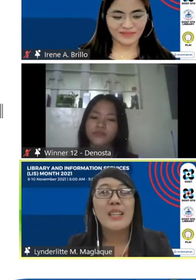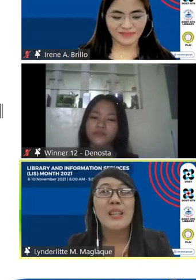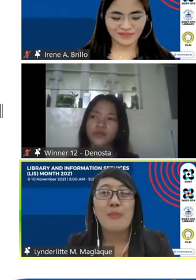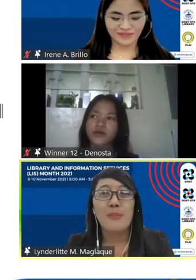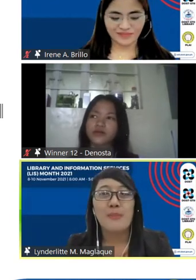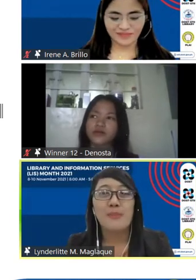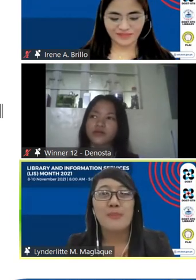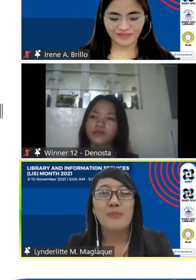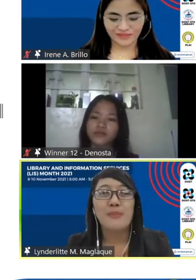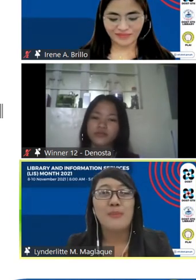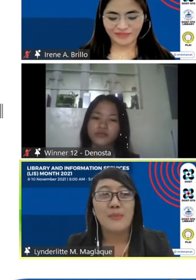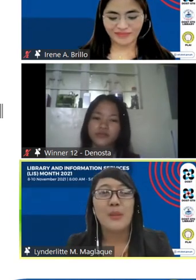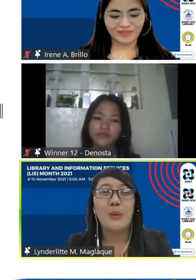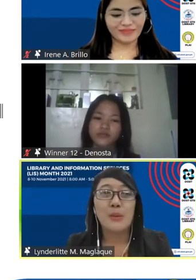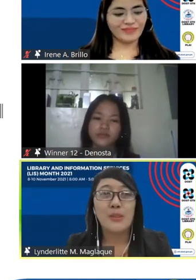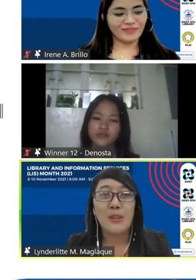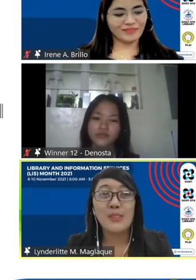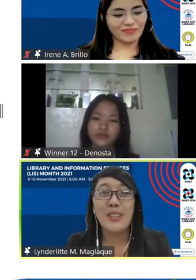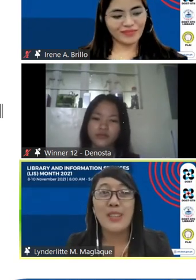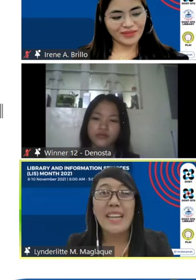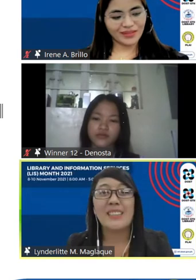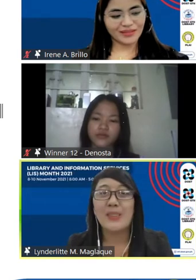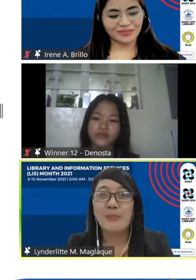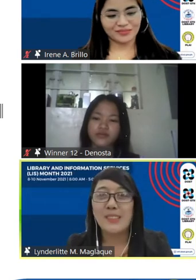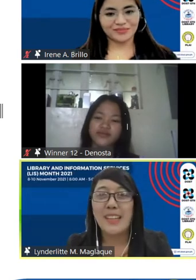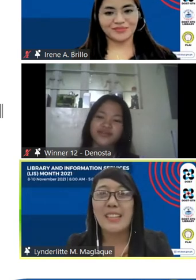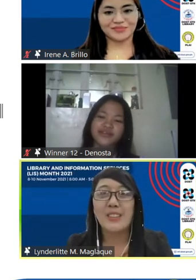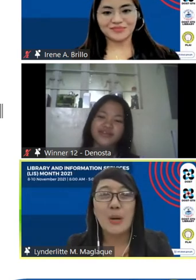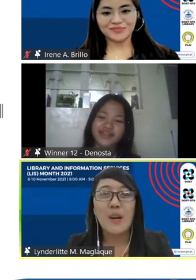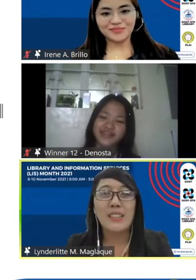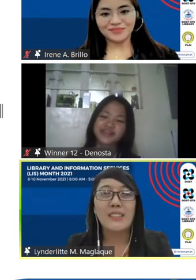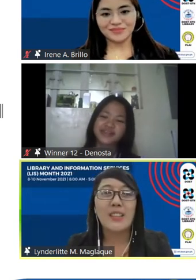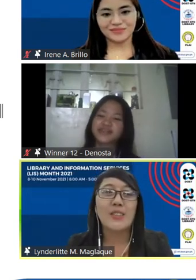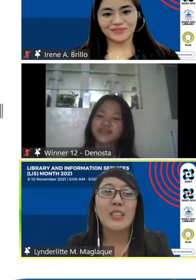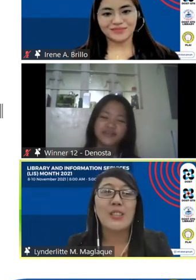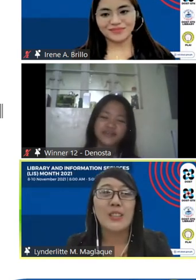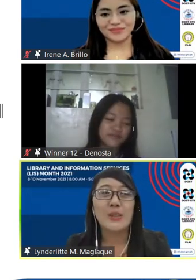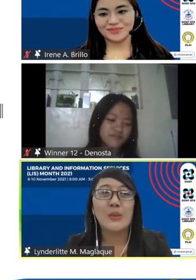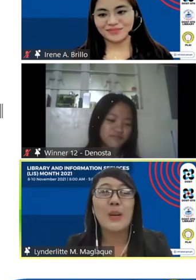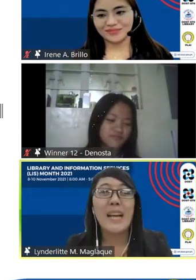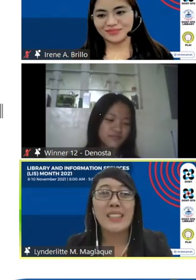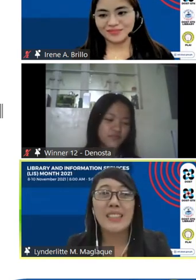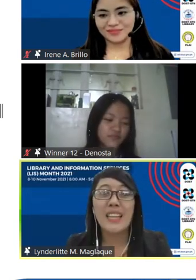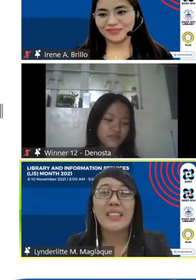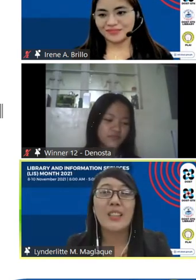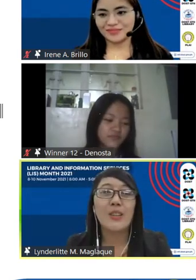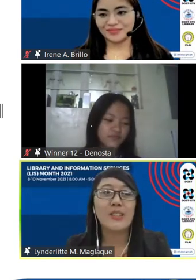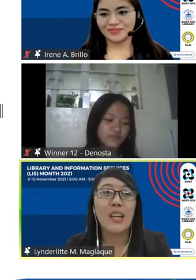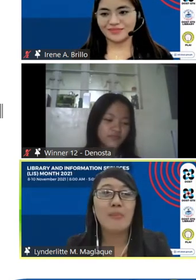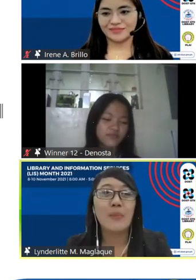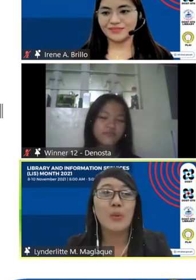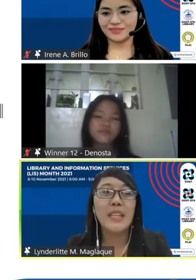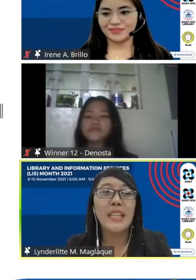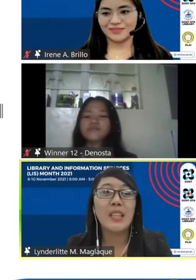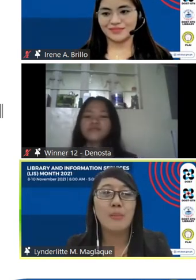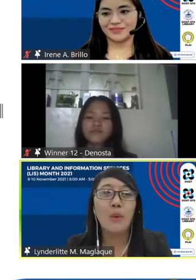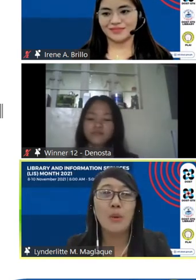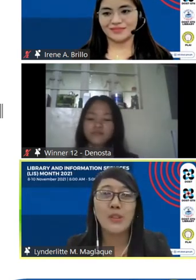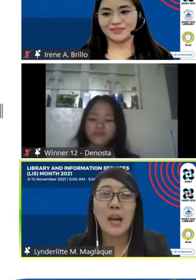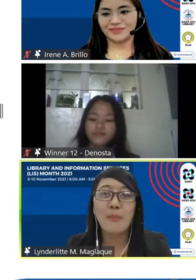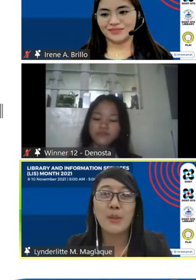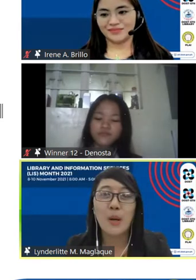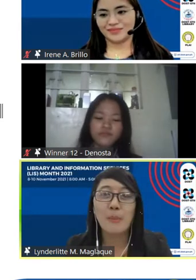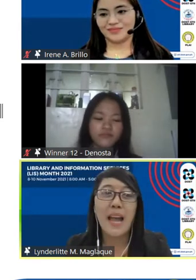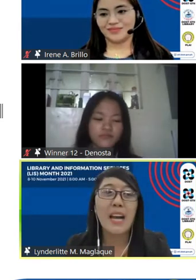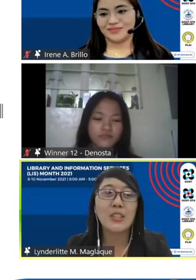Again, we would also like to present or award this recognition to Catherine A. Denosta for winning the